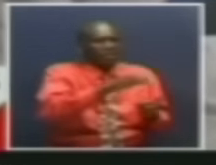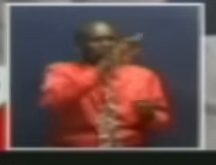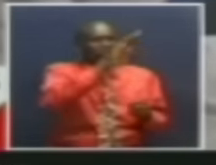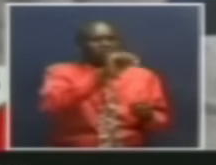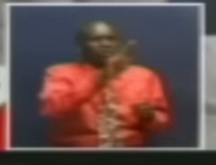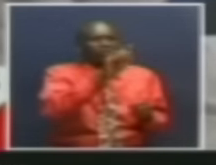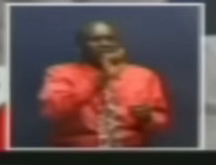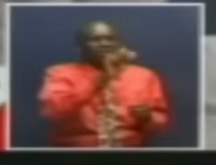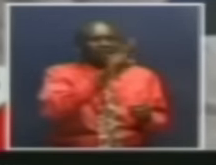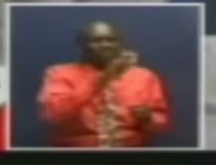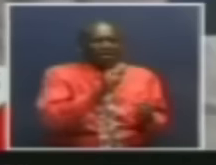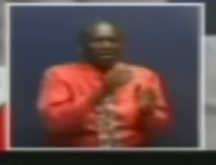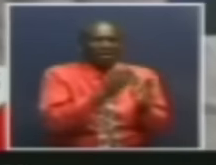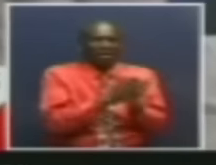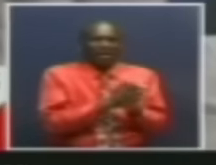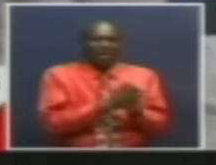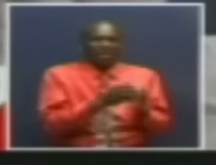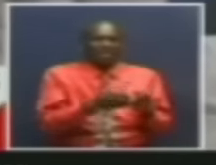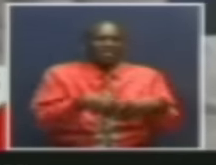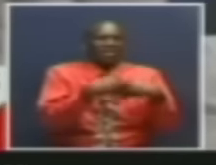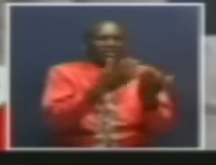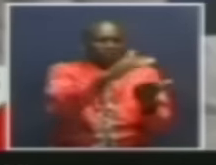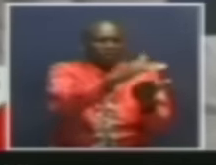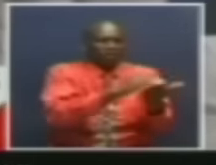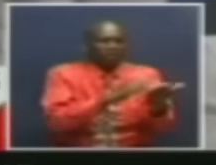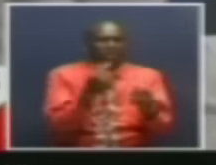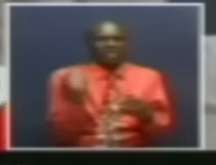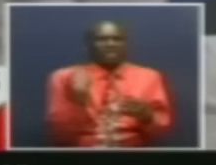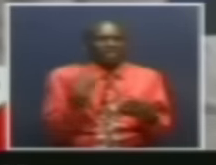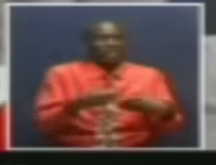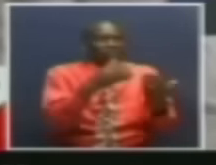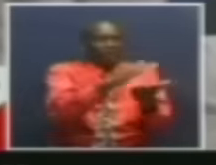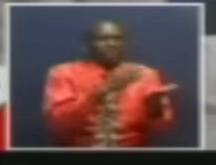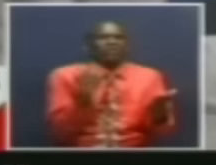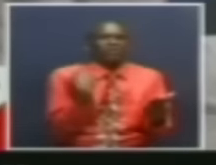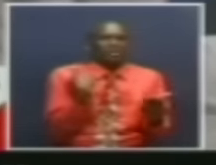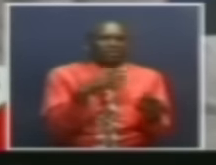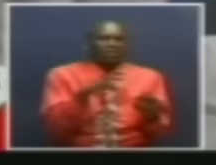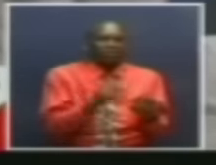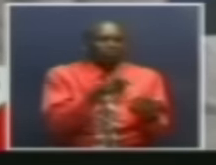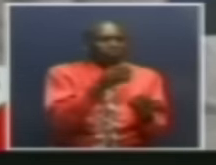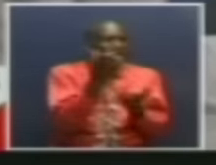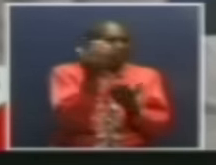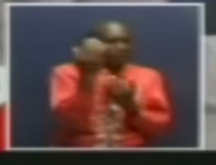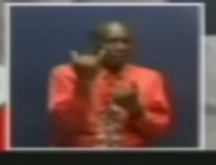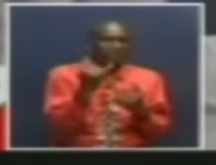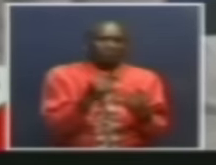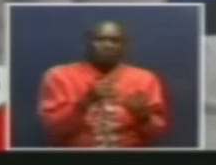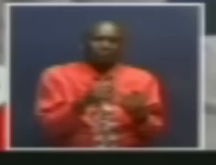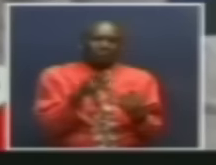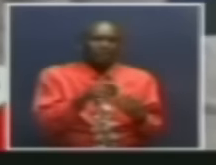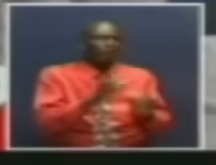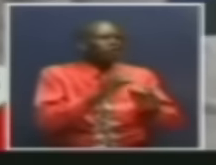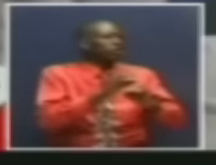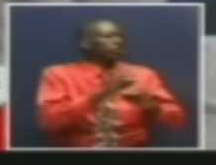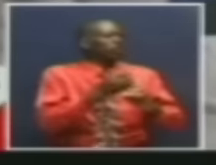released the report yesterday. So you expect he's a